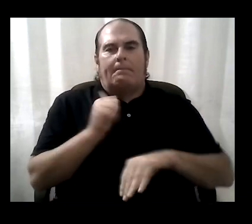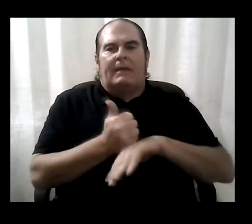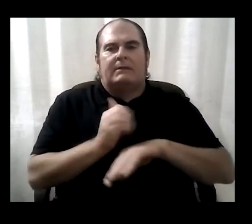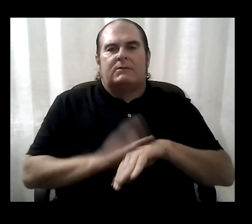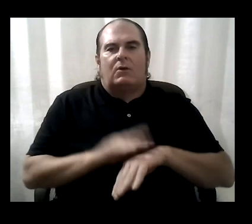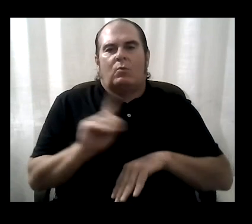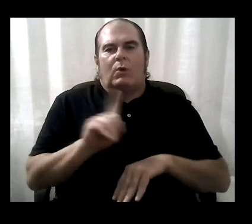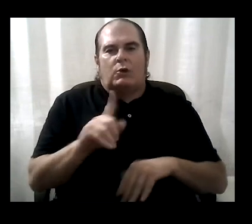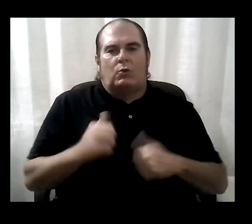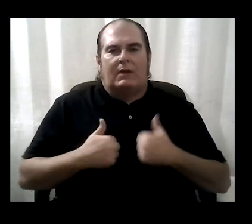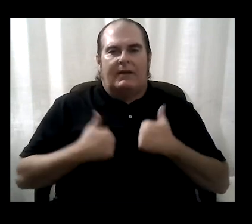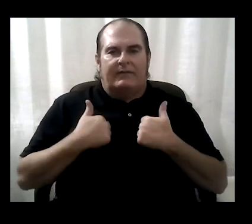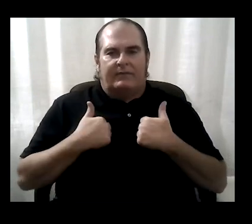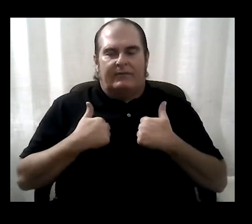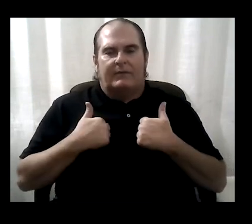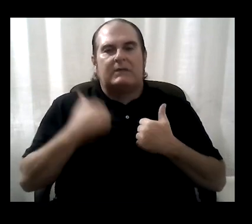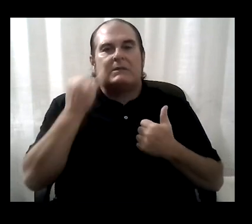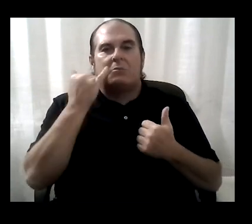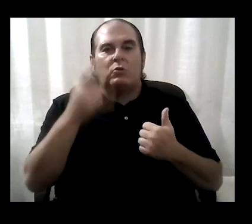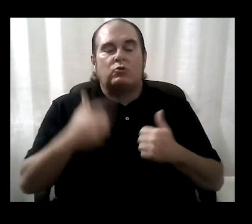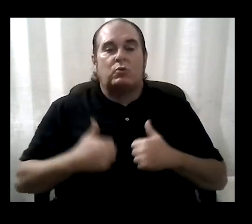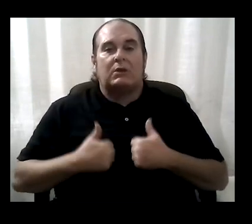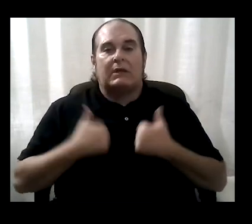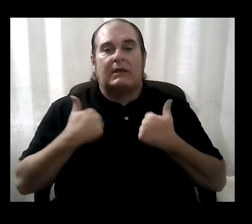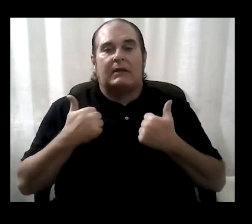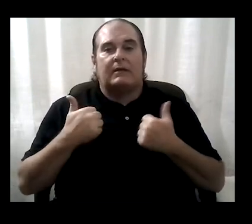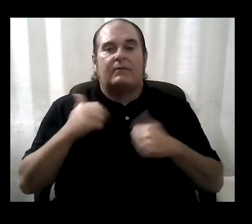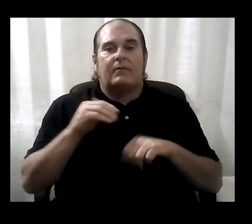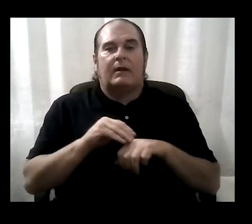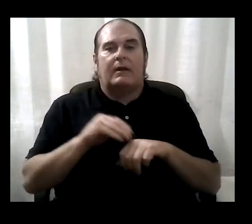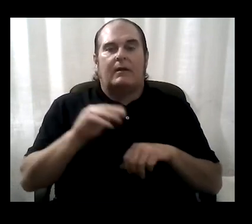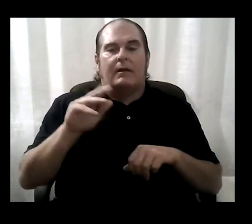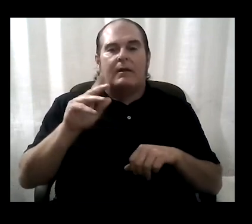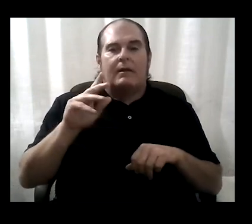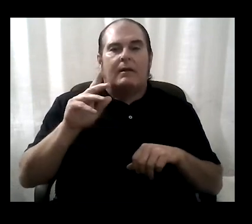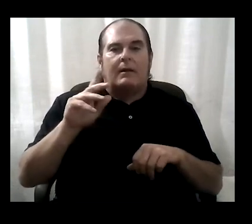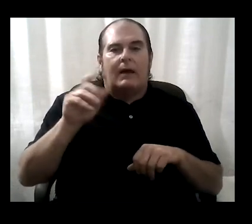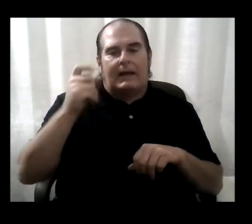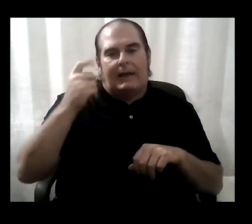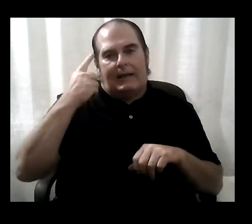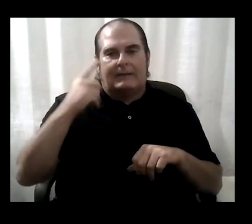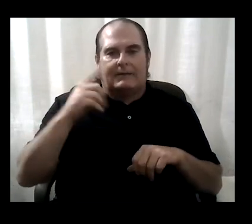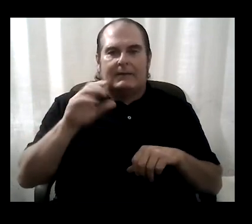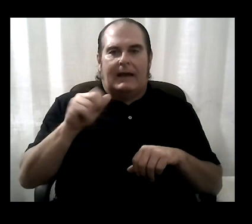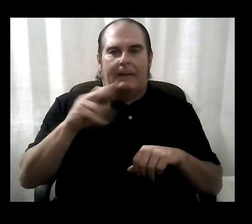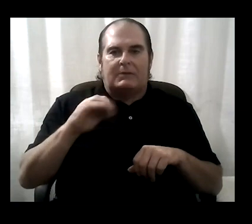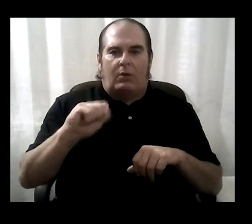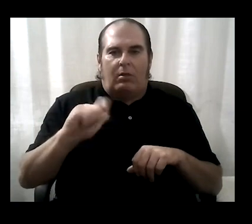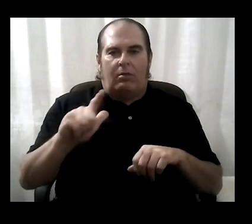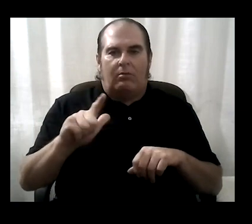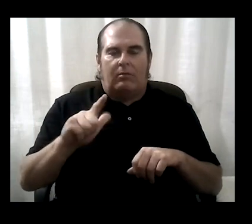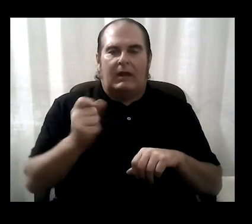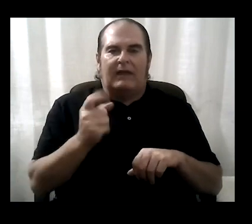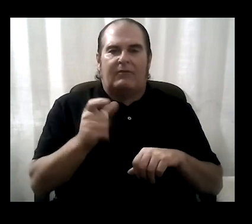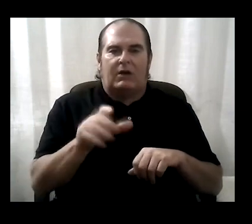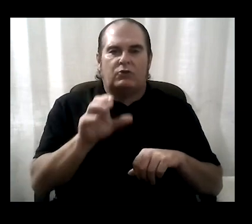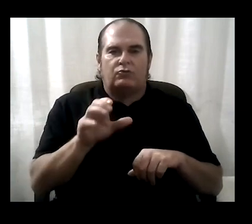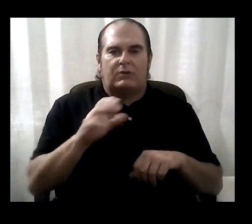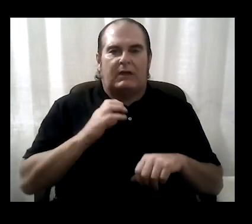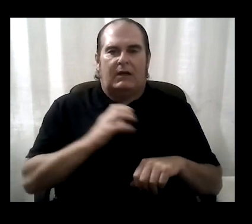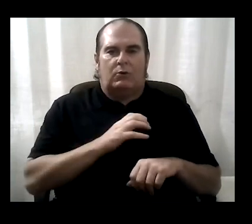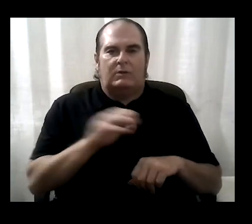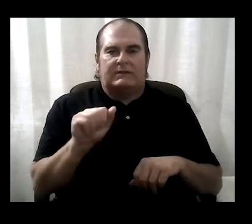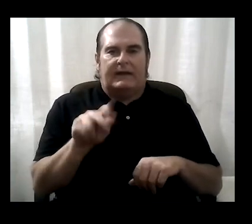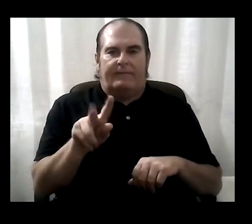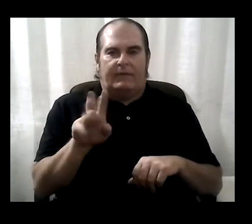live. So, say you live at the Capitol, which is 1100 Congress Avenue.